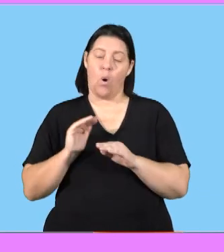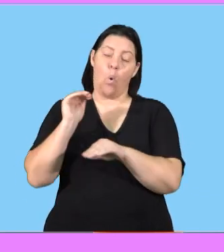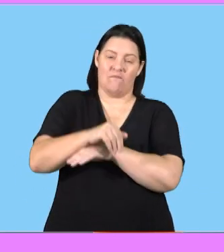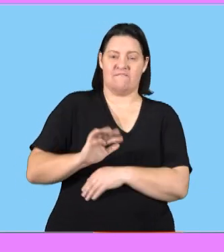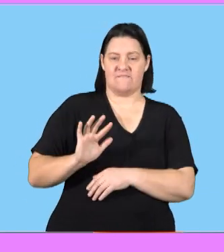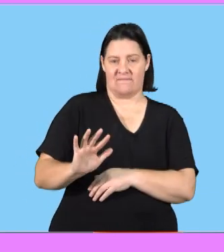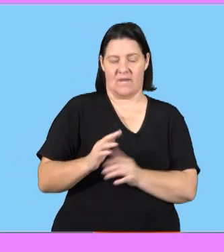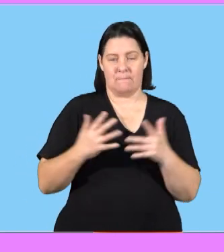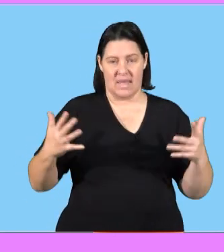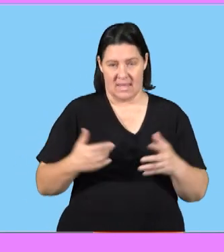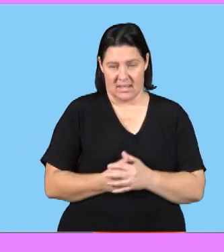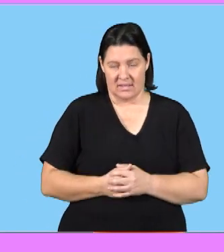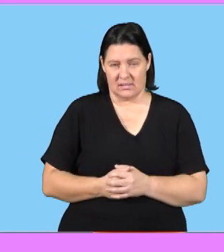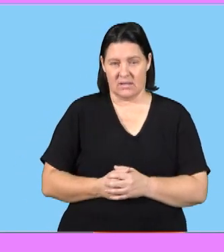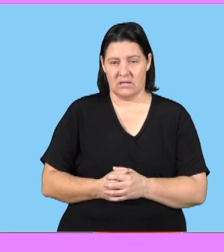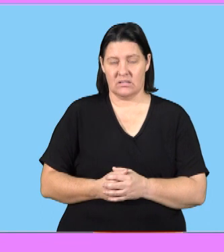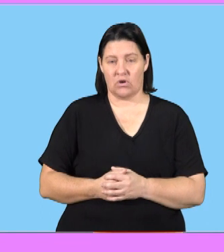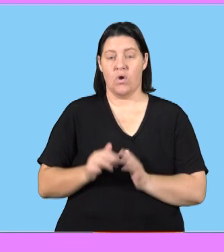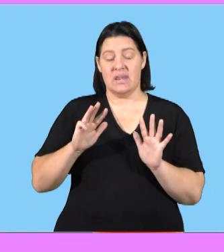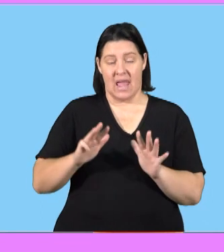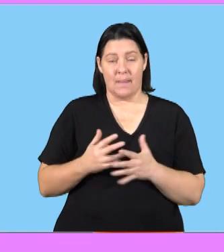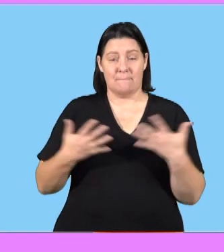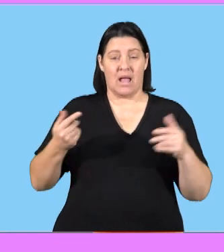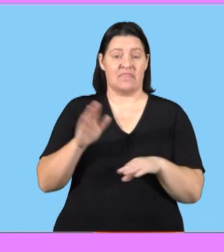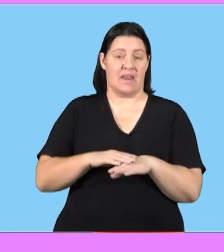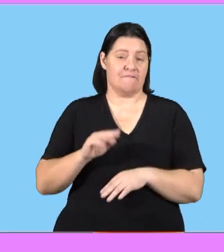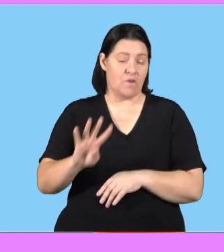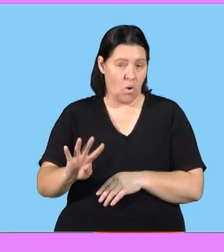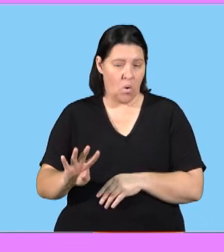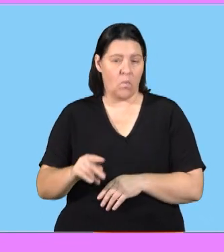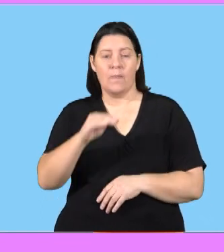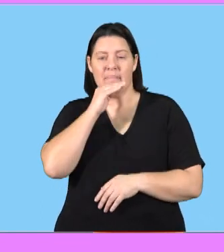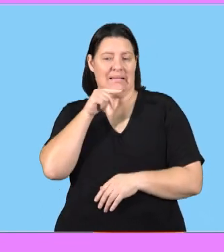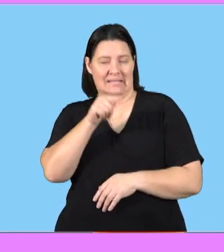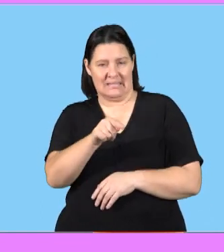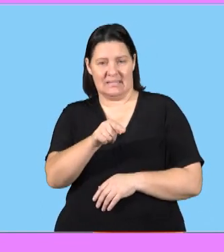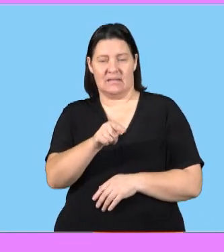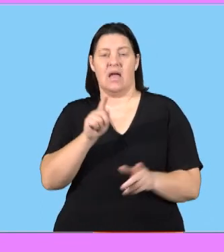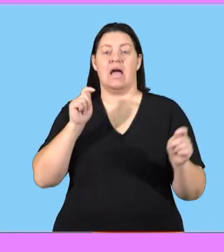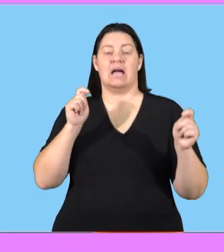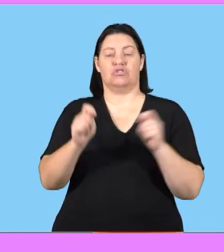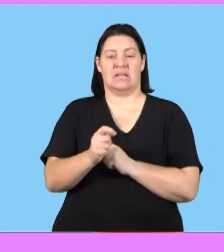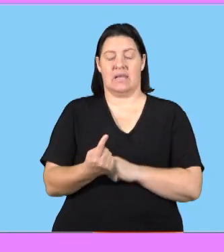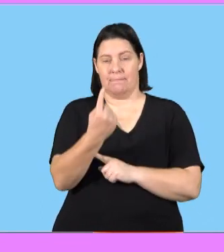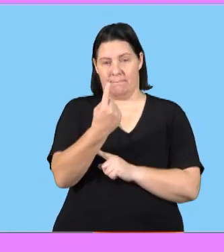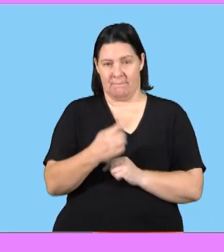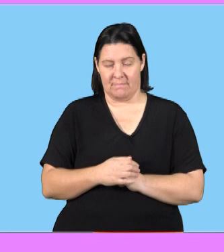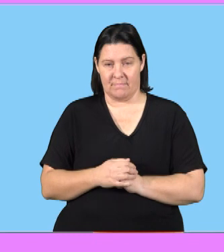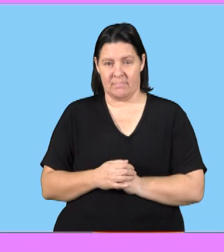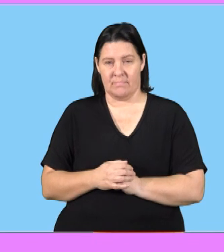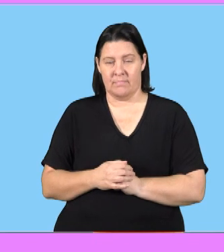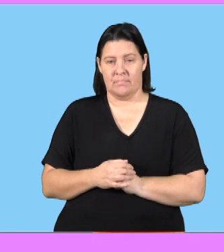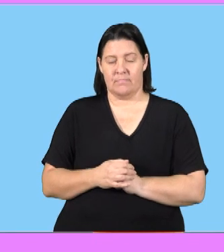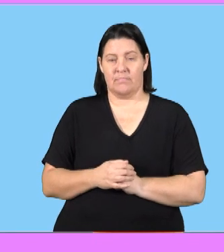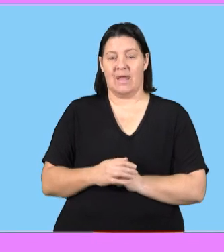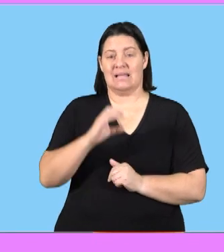is greater than 4. So if 9 is greater than 4, then this will then be adjusted upwards.